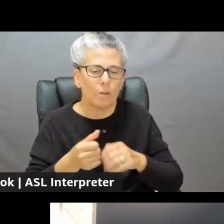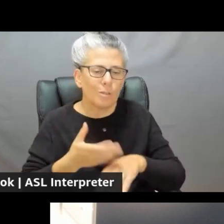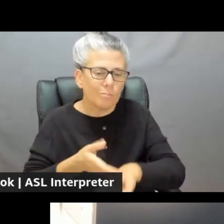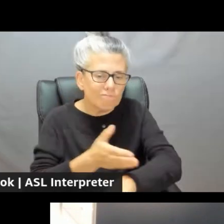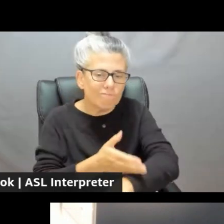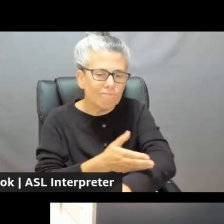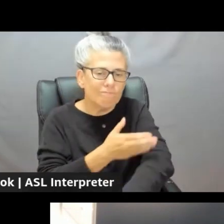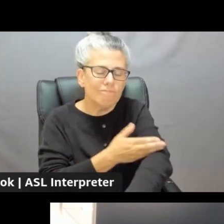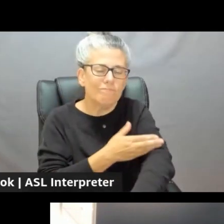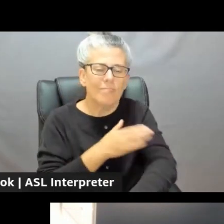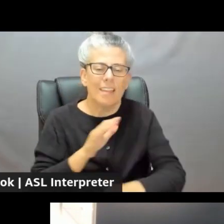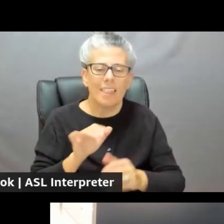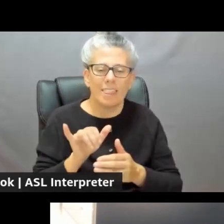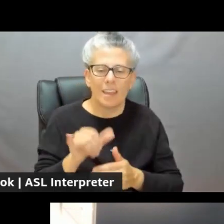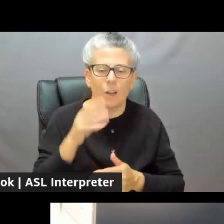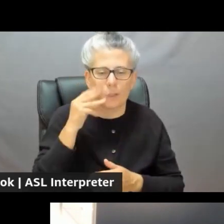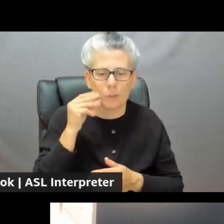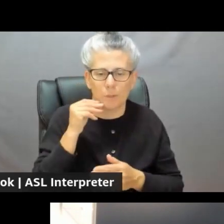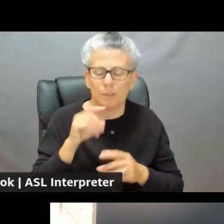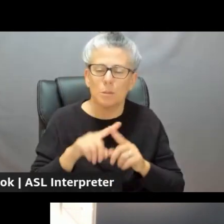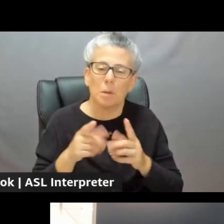about CloudFormation.